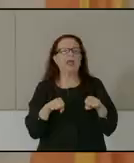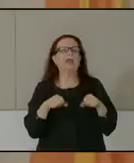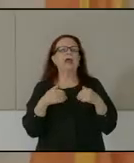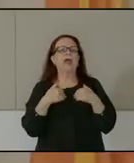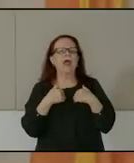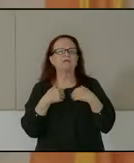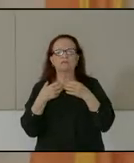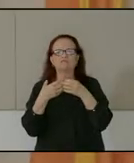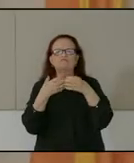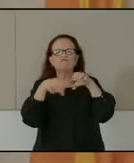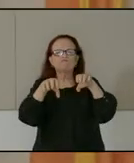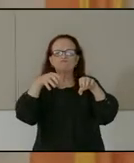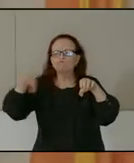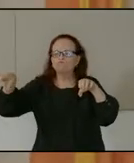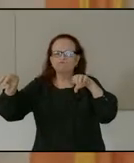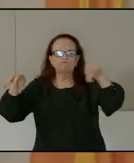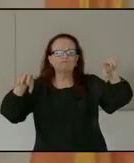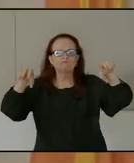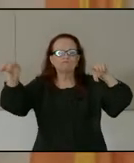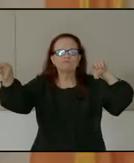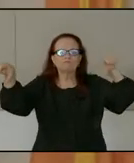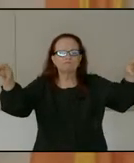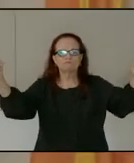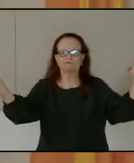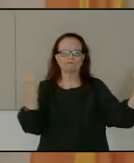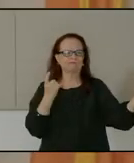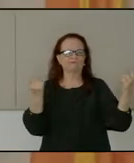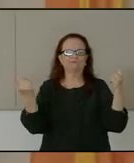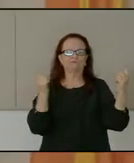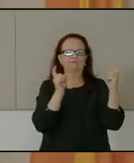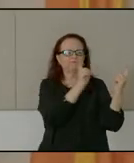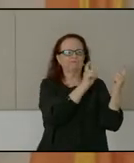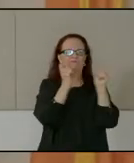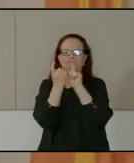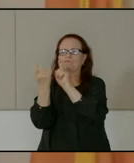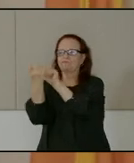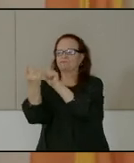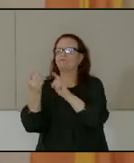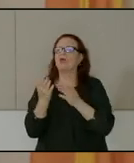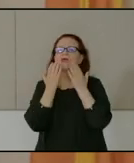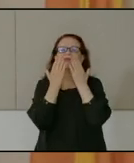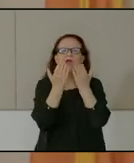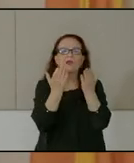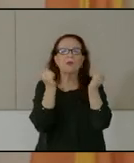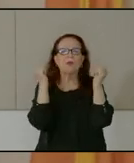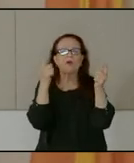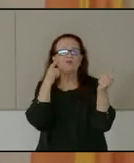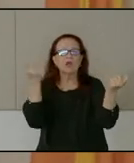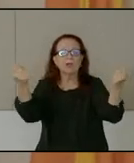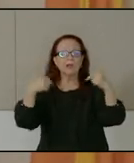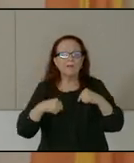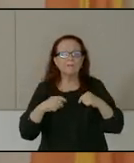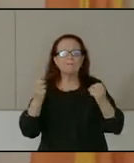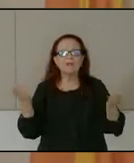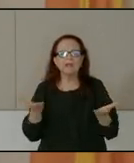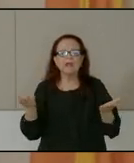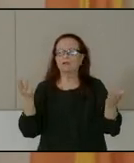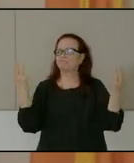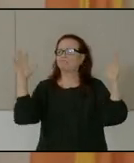questions. I do this on an informal basis at this point. So thank you all again for coming and being here. Thank you.